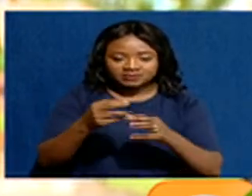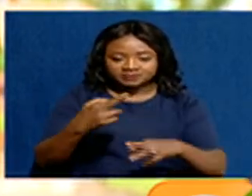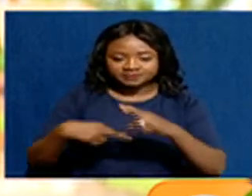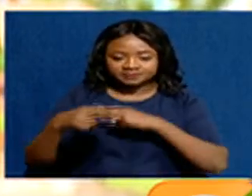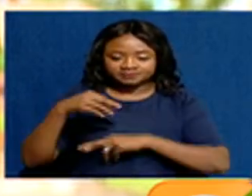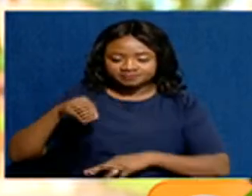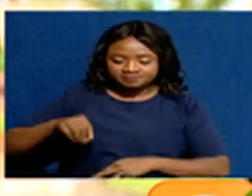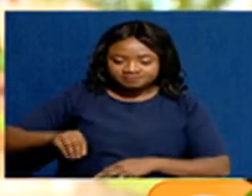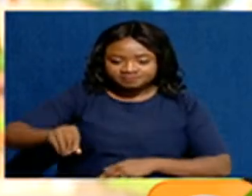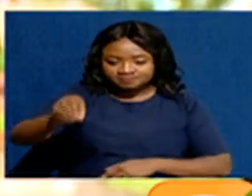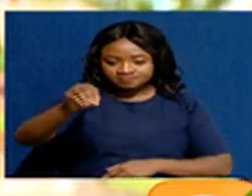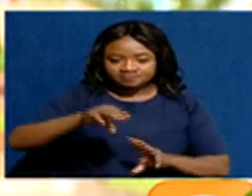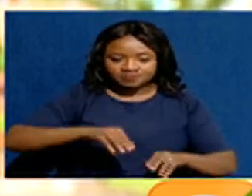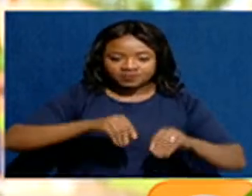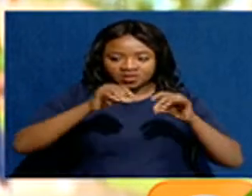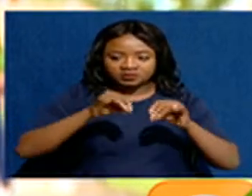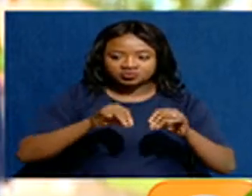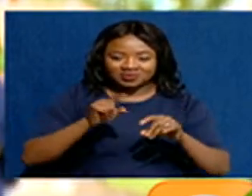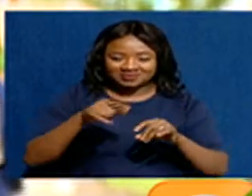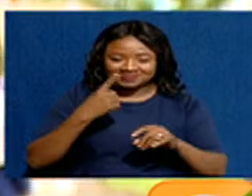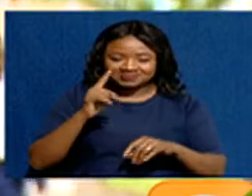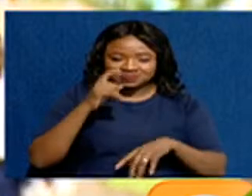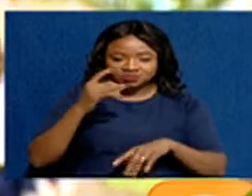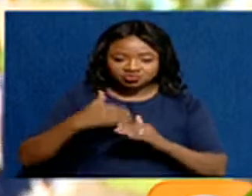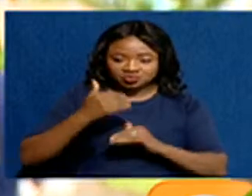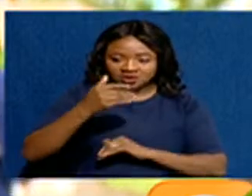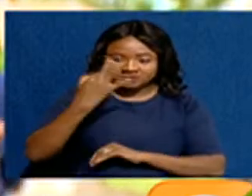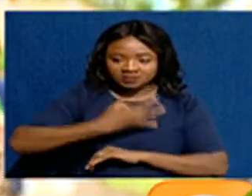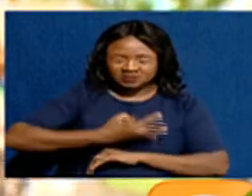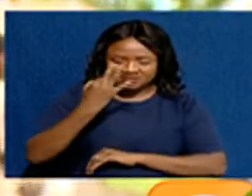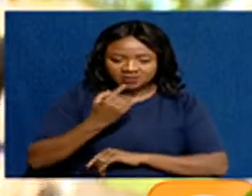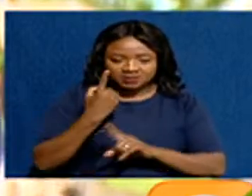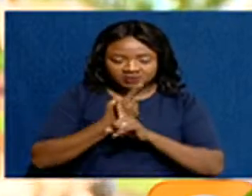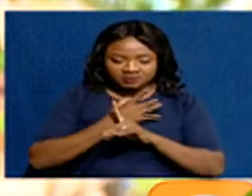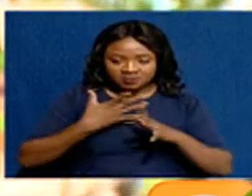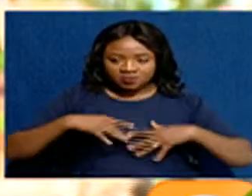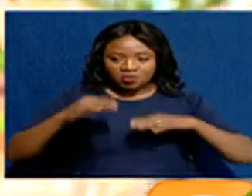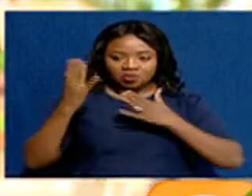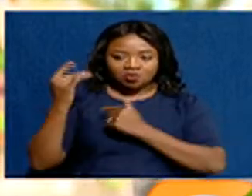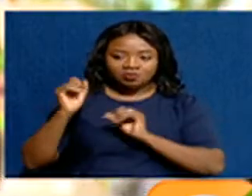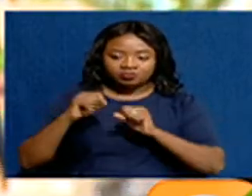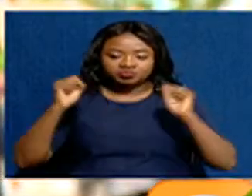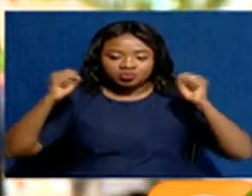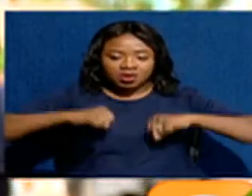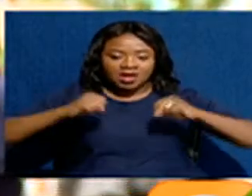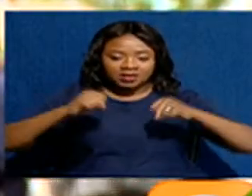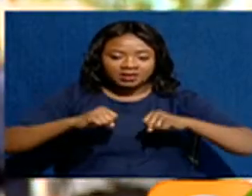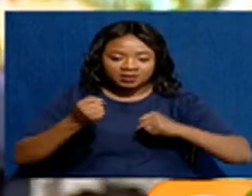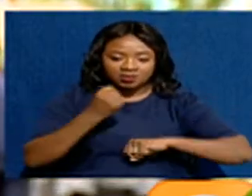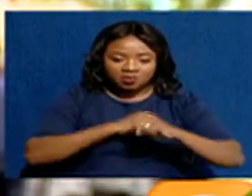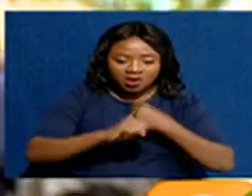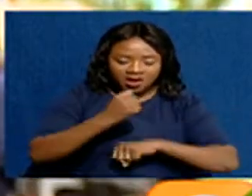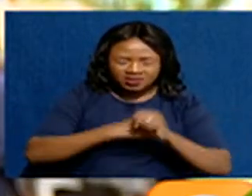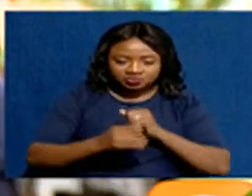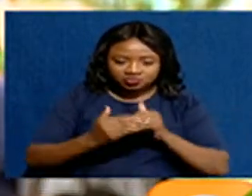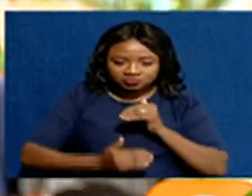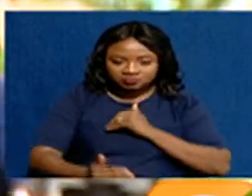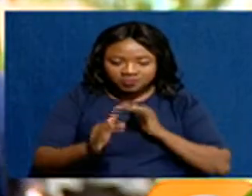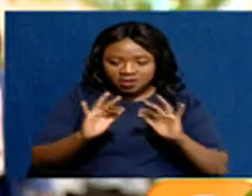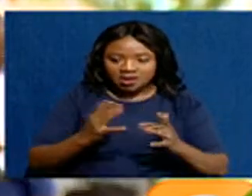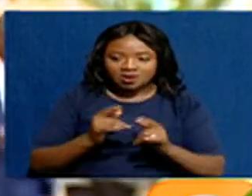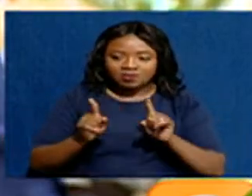health is timely. By the end of the 3 days, stakeholders hope to agree on an action plan that will enable small-scale